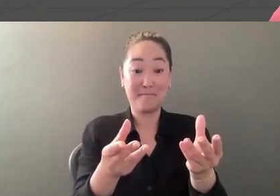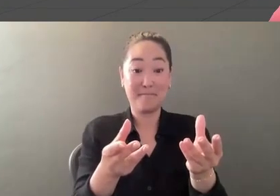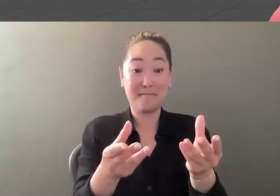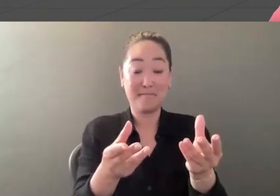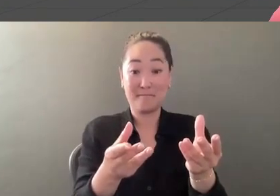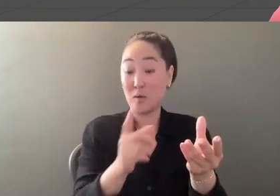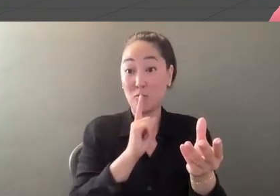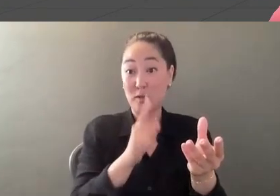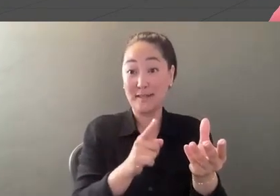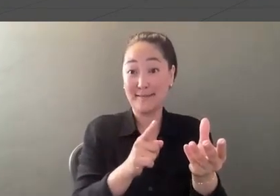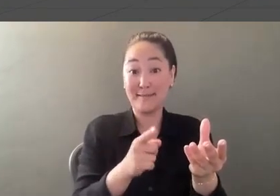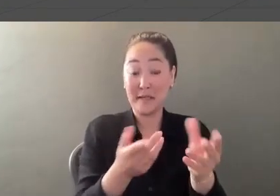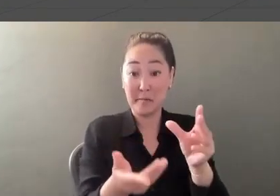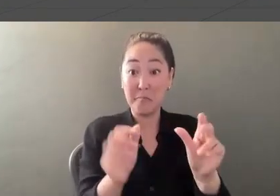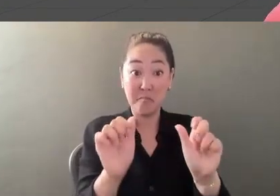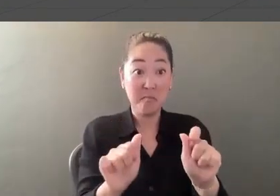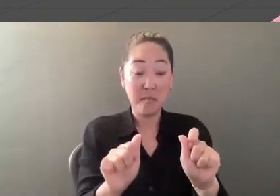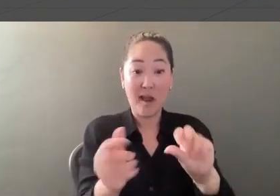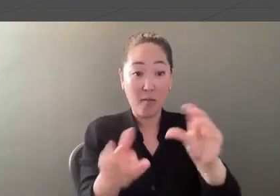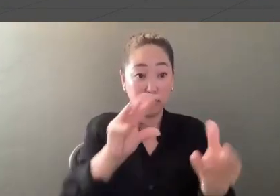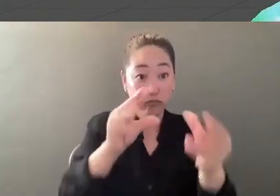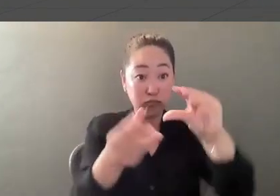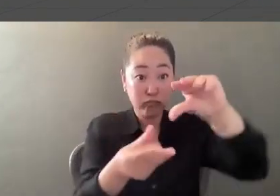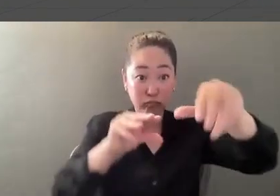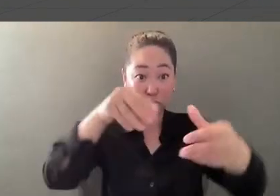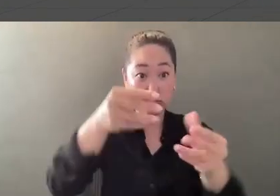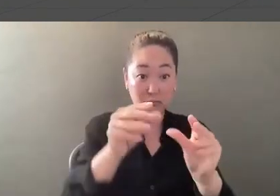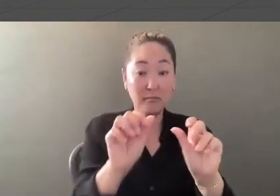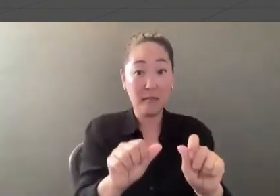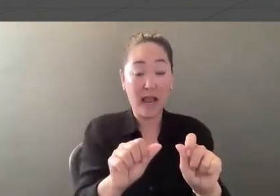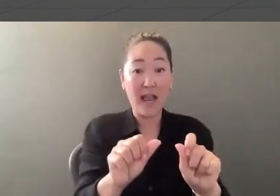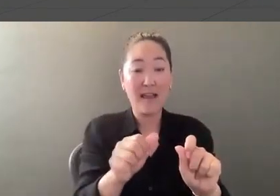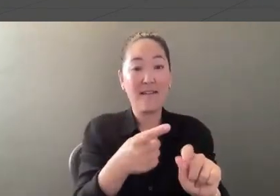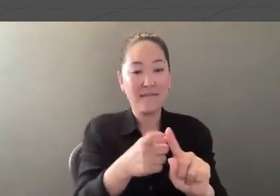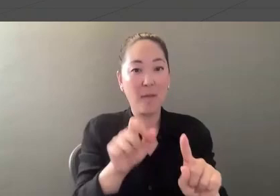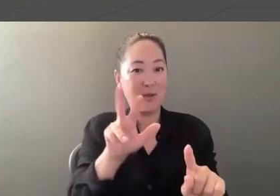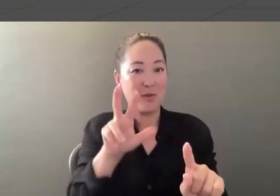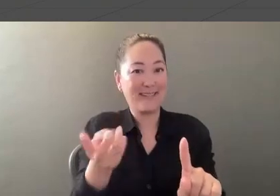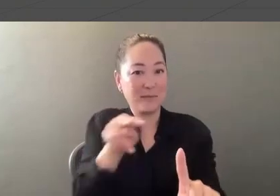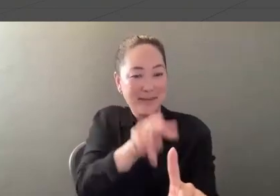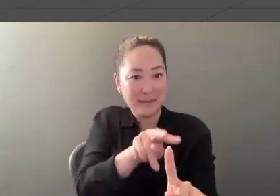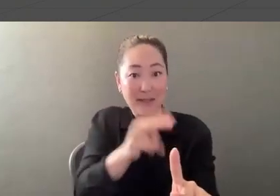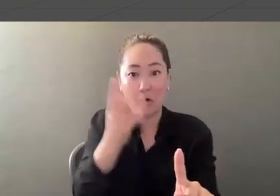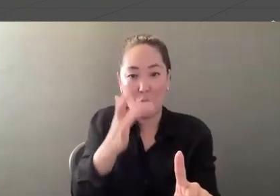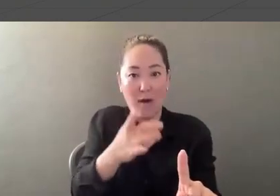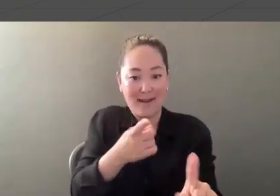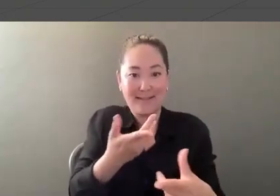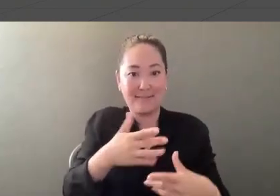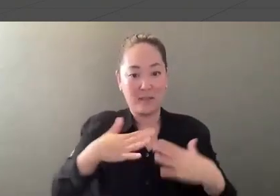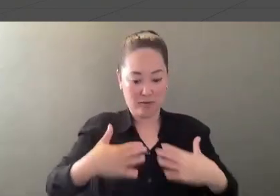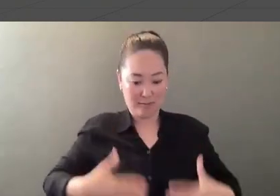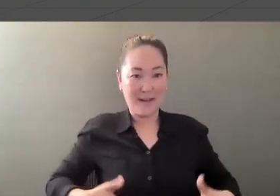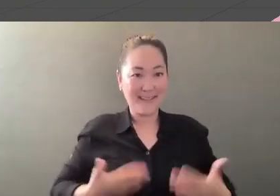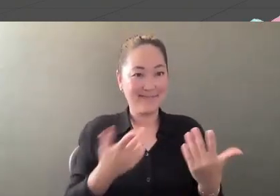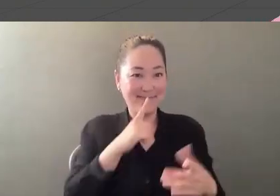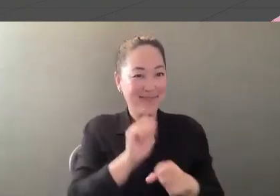It makes a lot of sense to kind of manipulate it and look at it in 3D because it is a 3D model in your body. And we